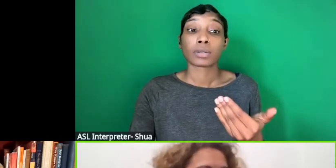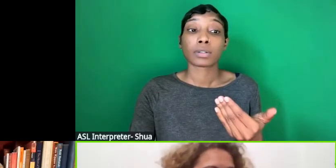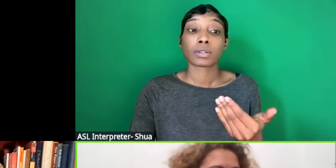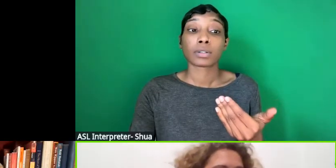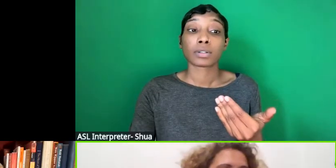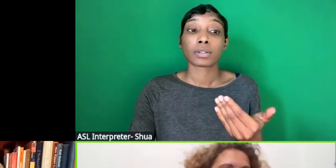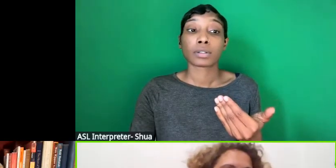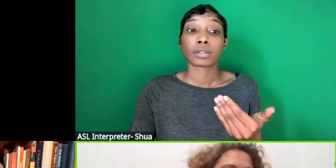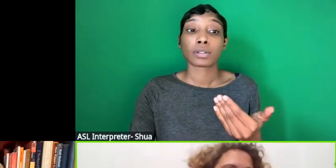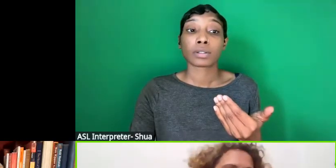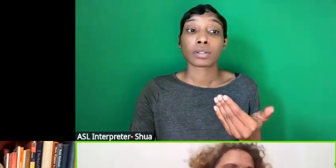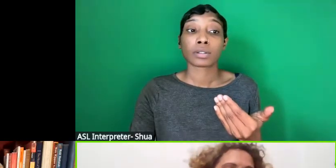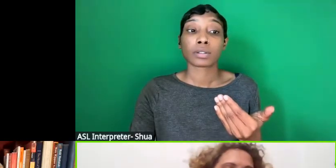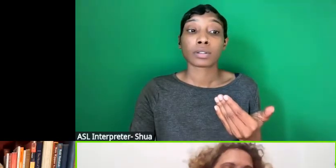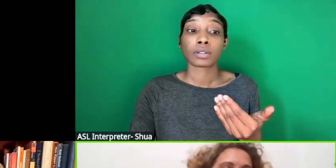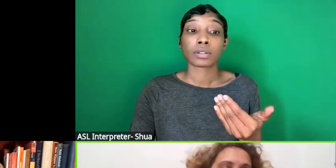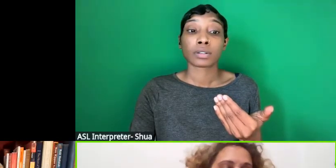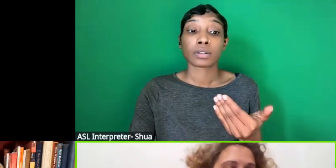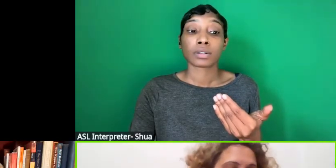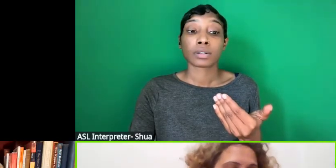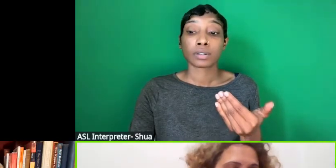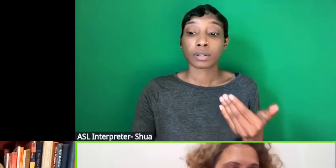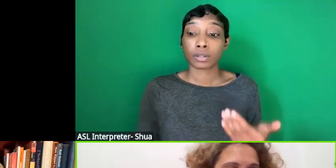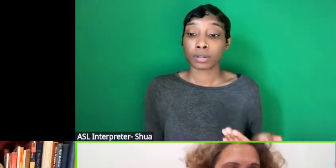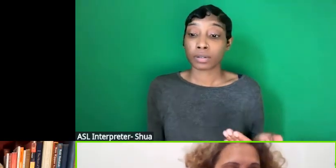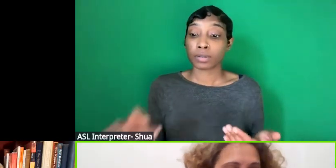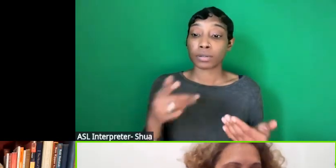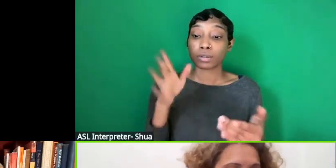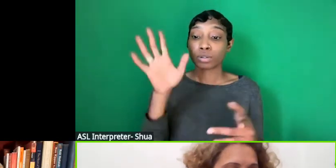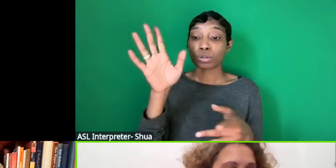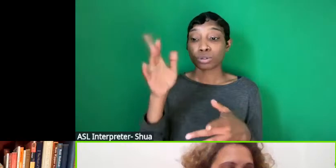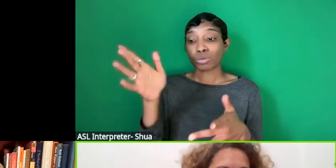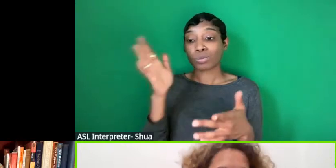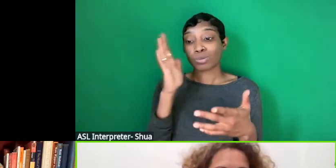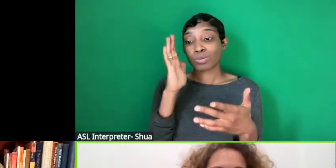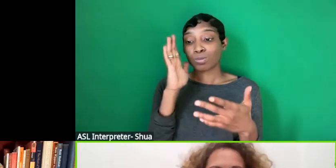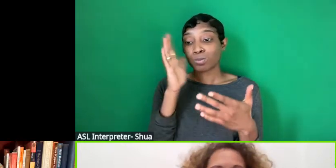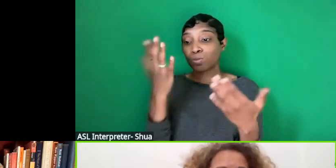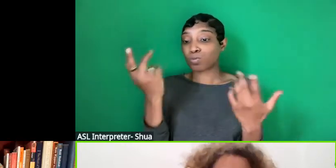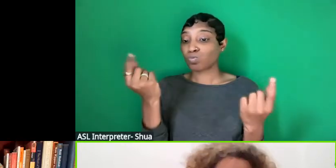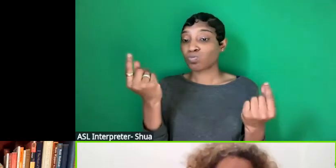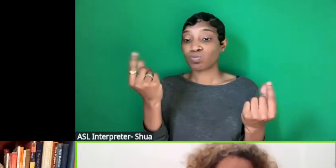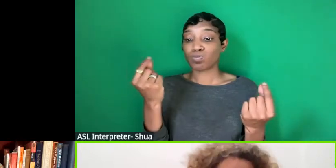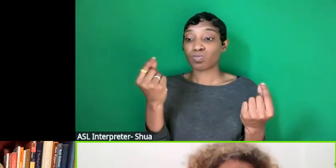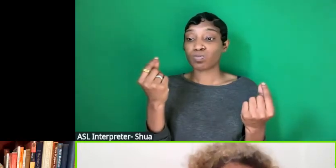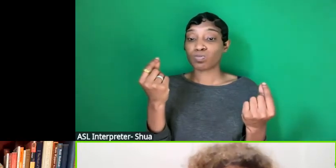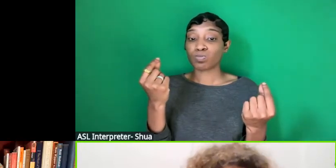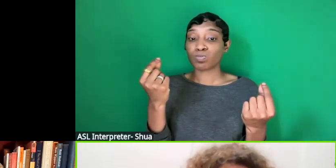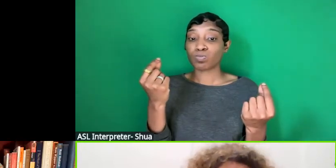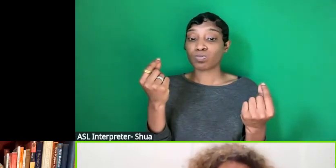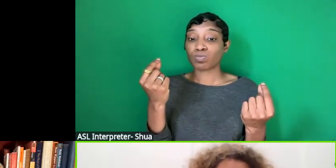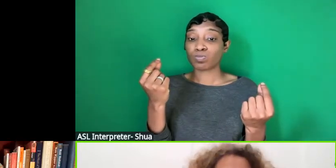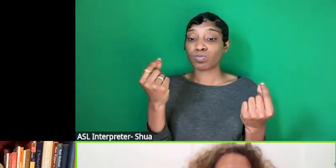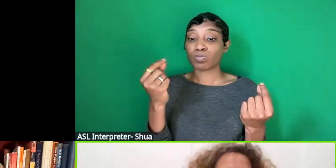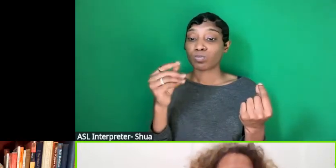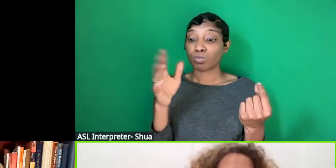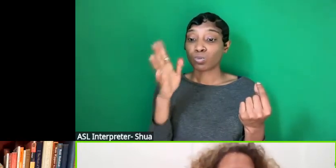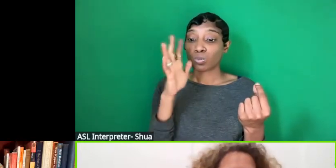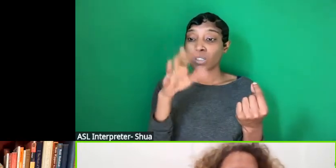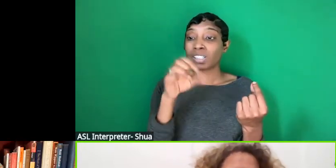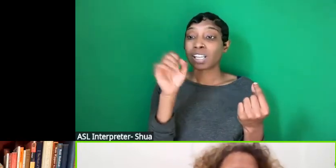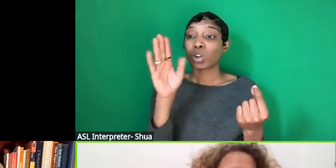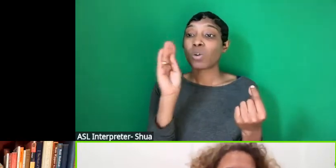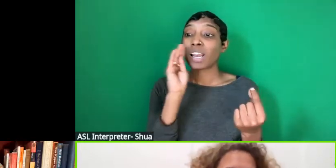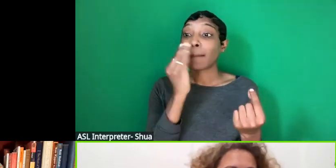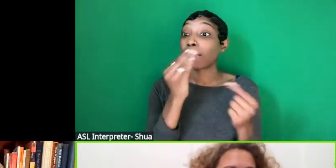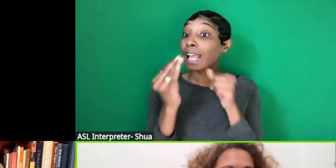gonna clear up my stage here a little bit. You're going to take your napkin, not your paper towel, but your